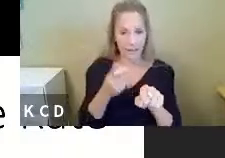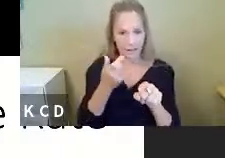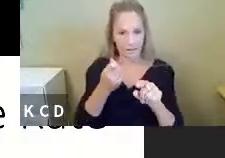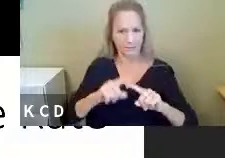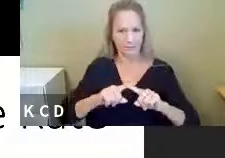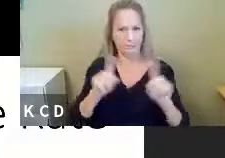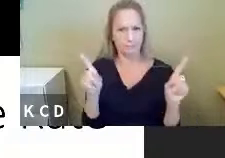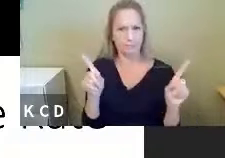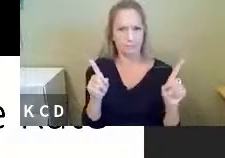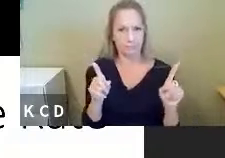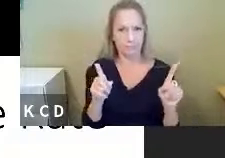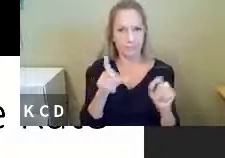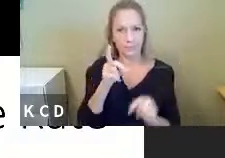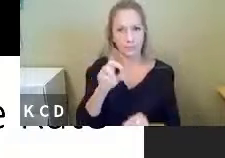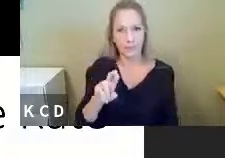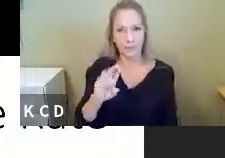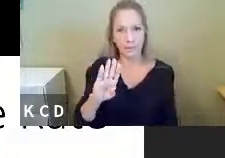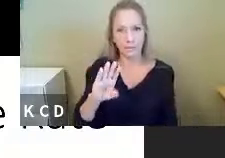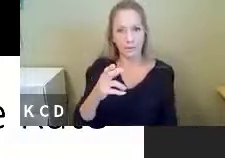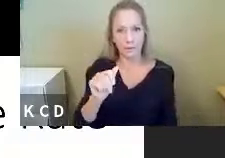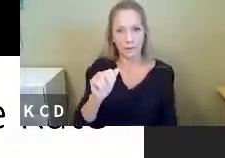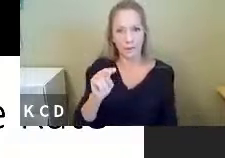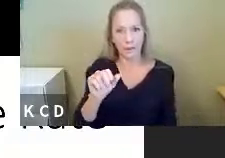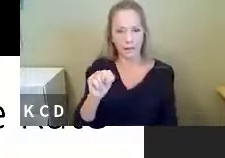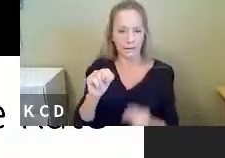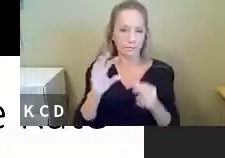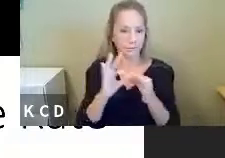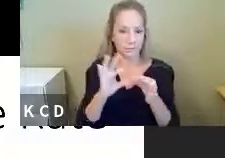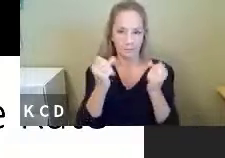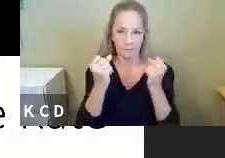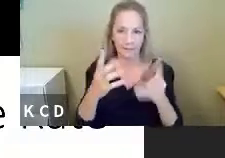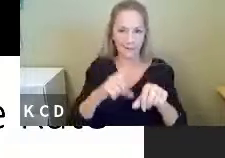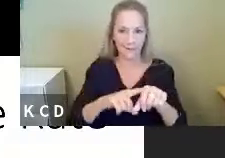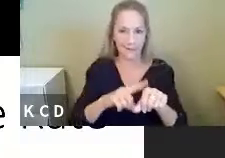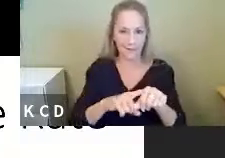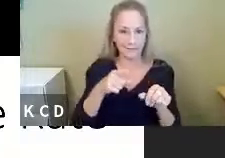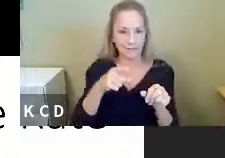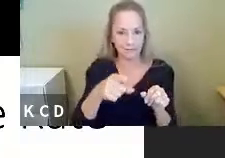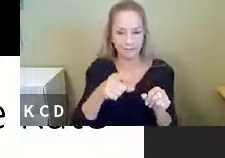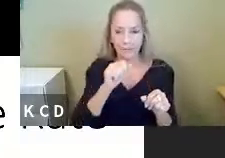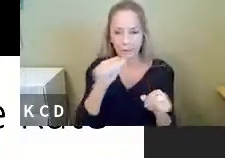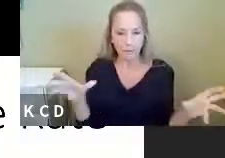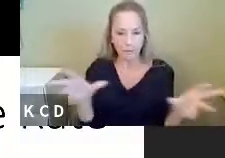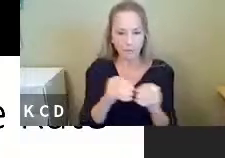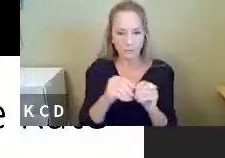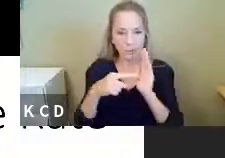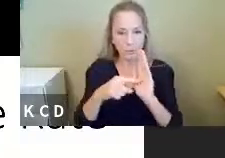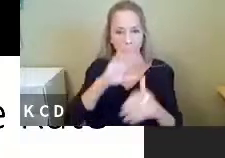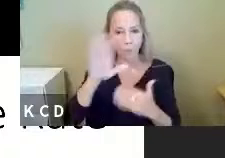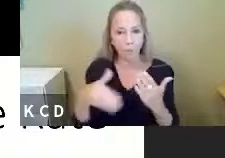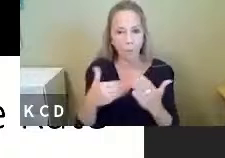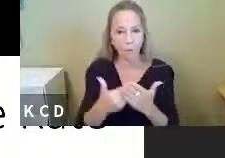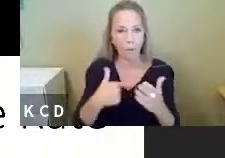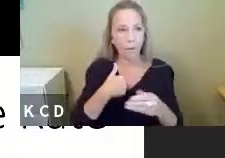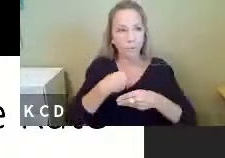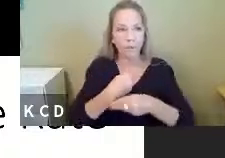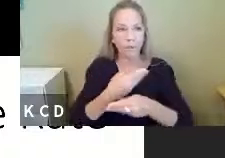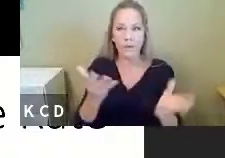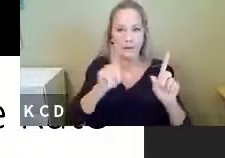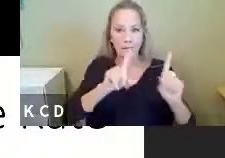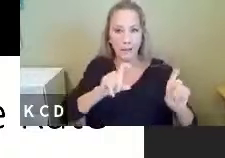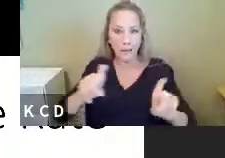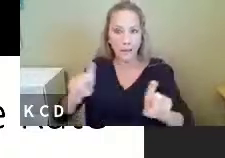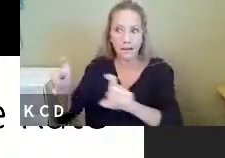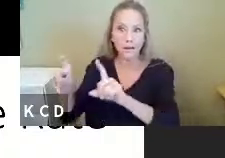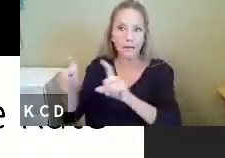Buchanan mentioned multiple times that this probably doesn't represent all of the tests being done, but I guess as including some